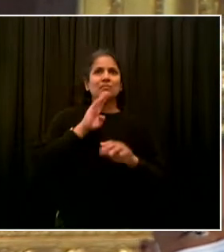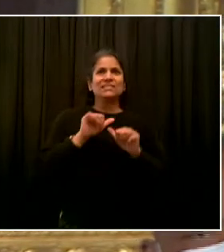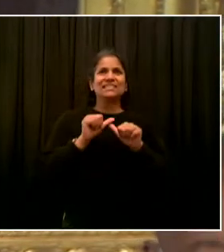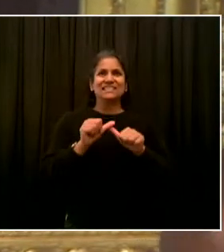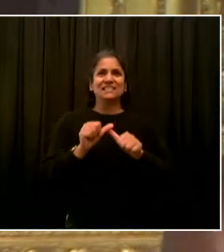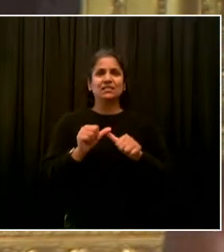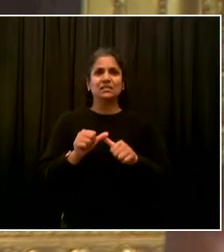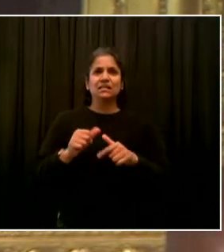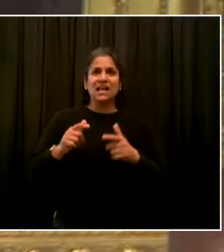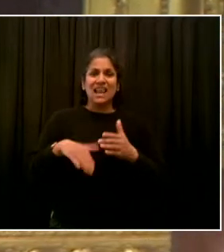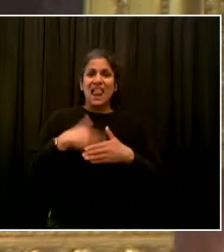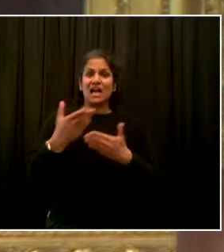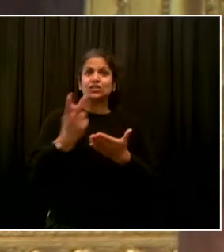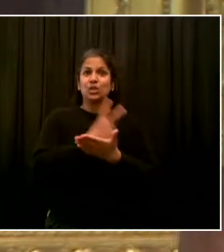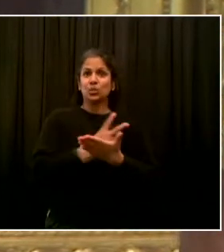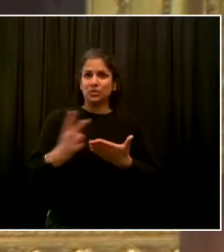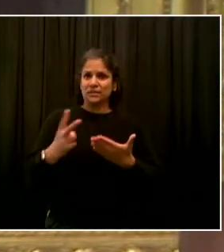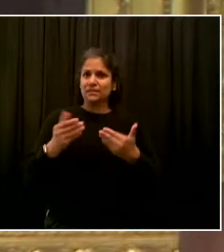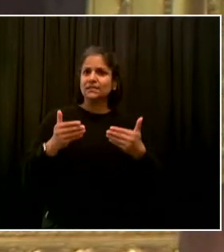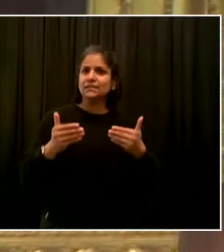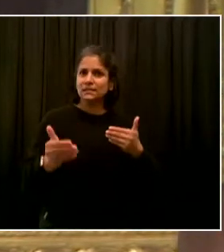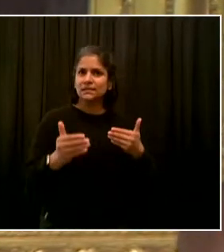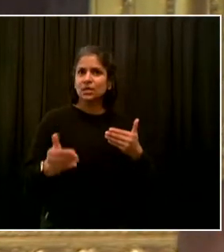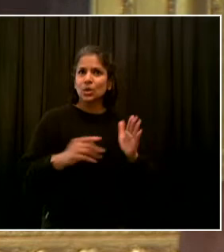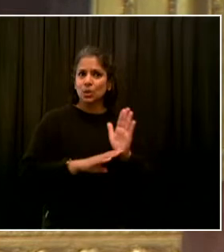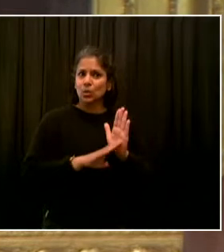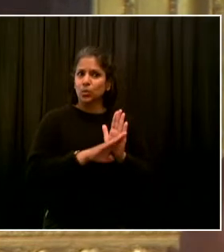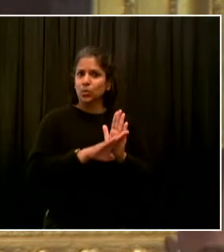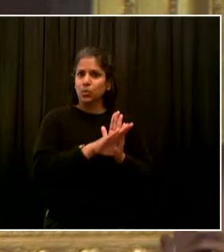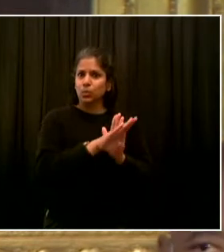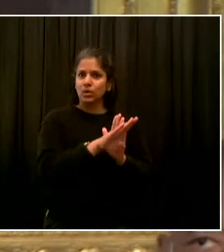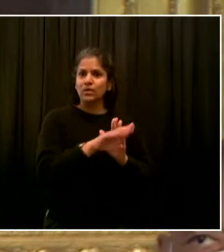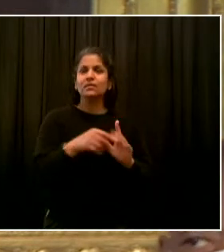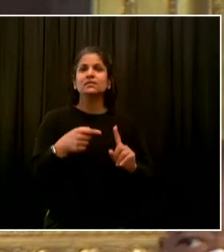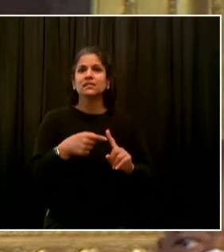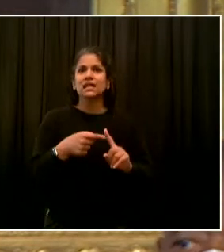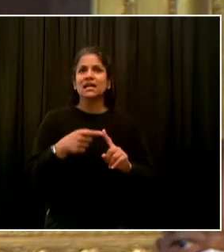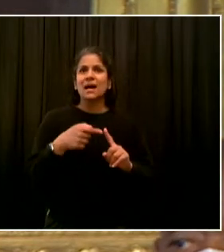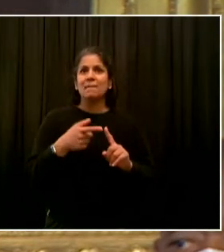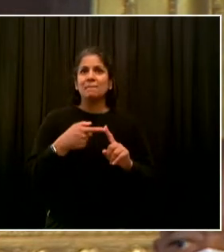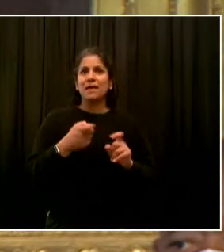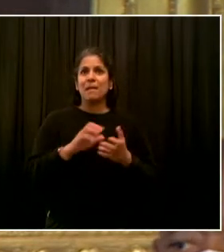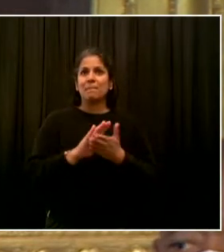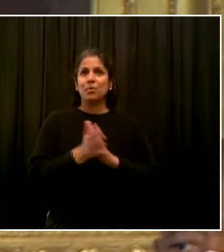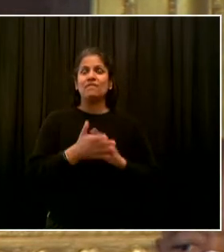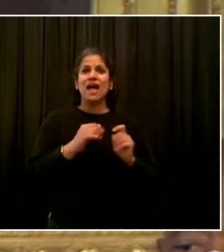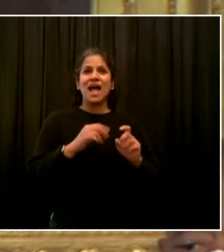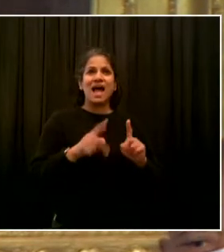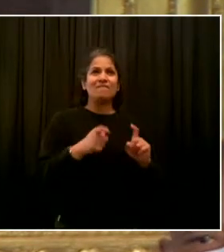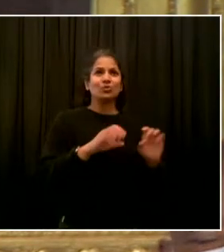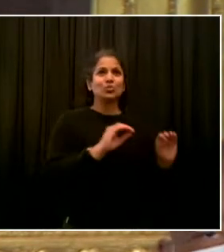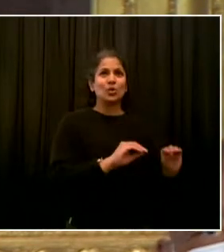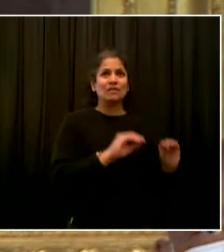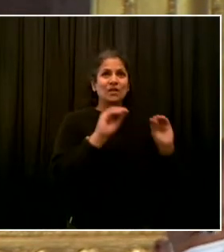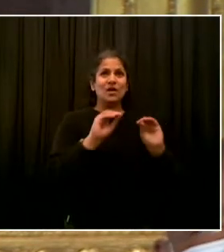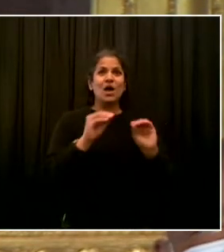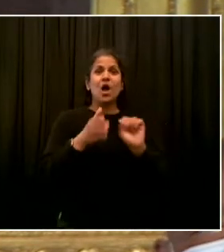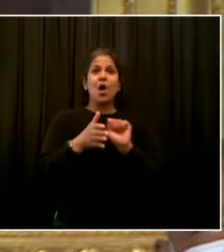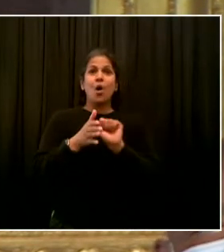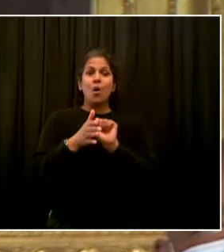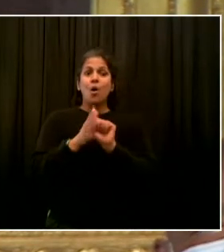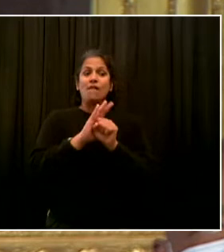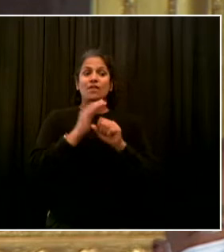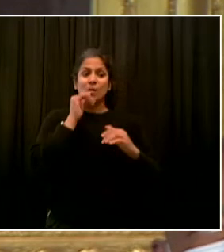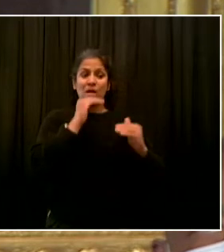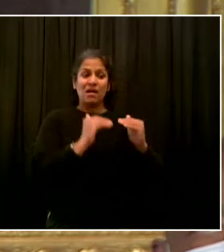it's likely that over these weeks, we will move into a different level of overall risk across the city.